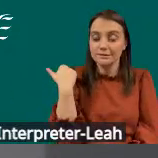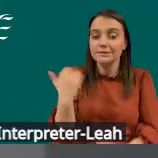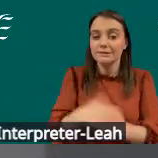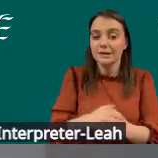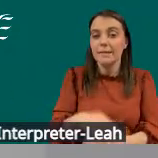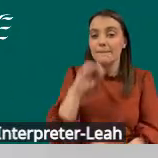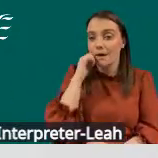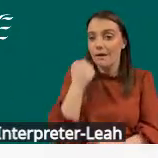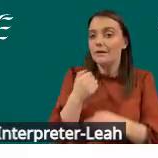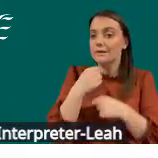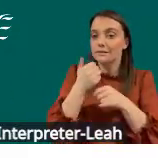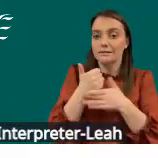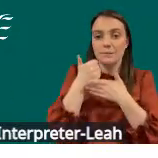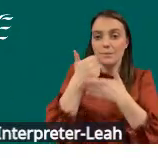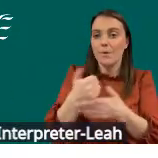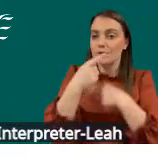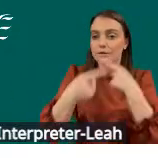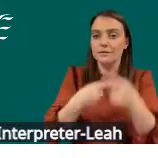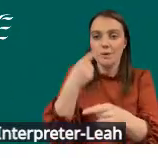always available.